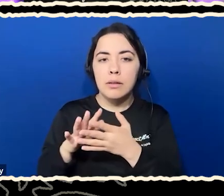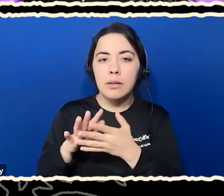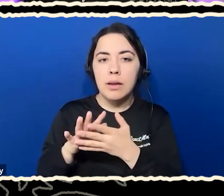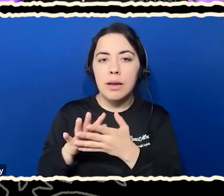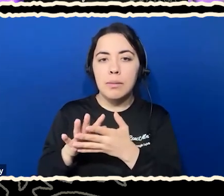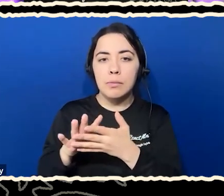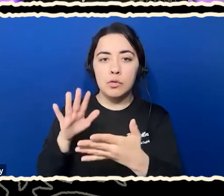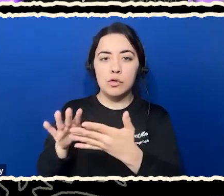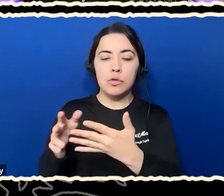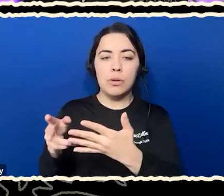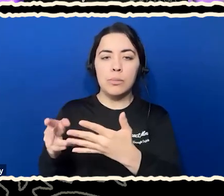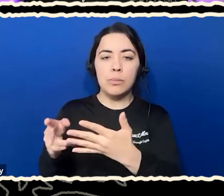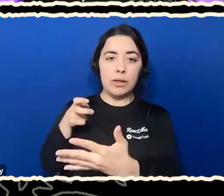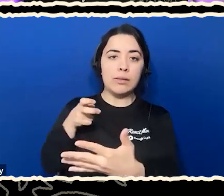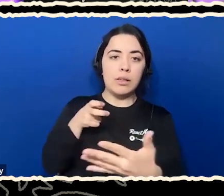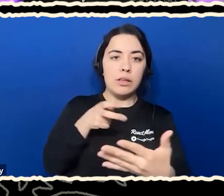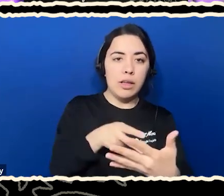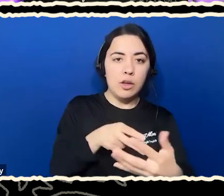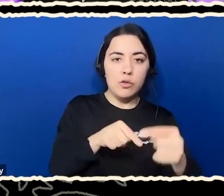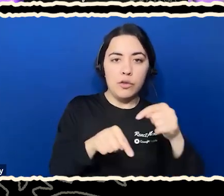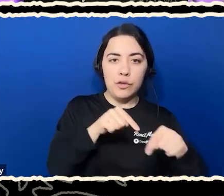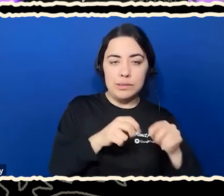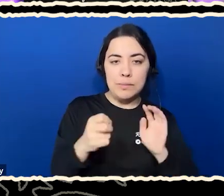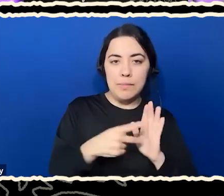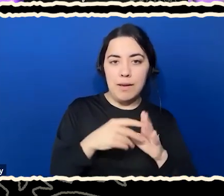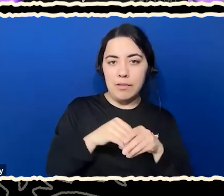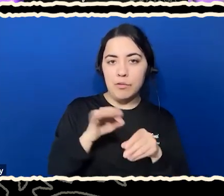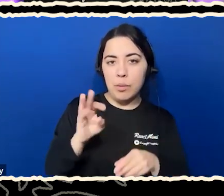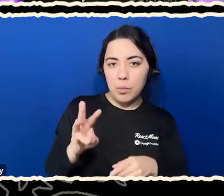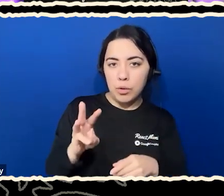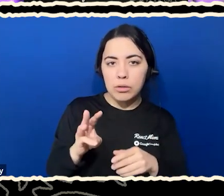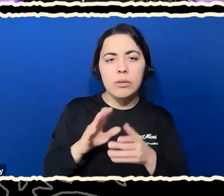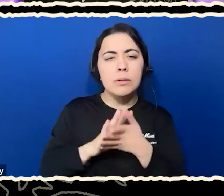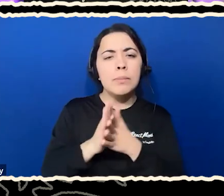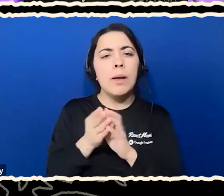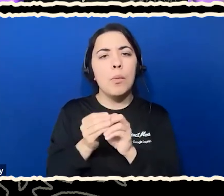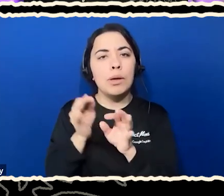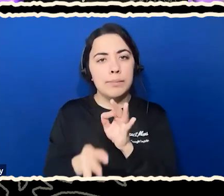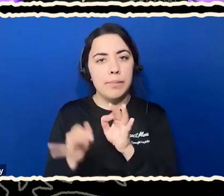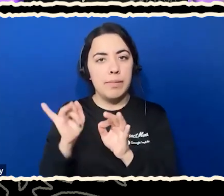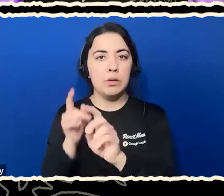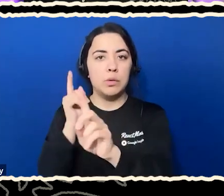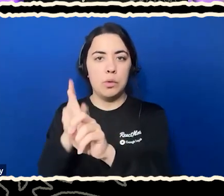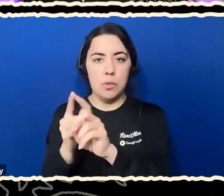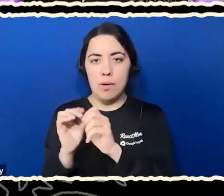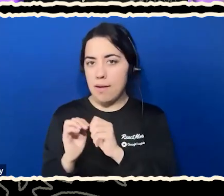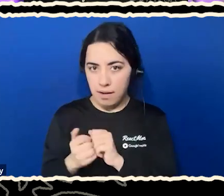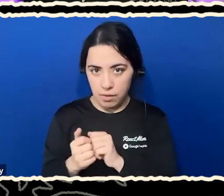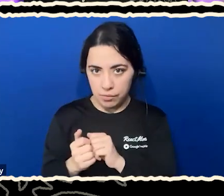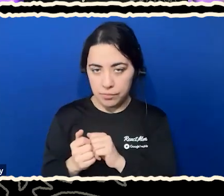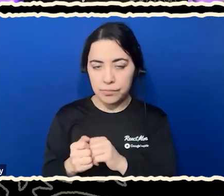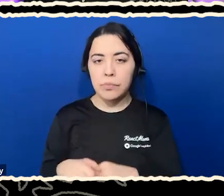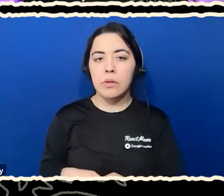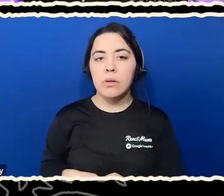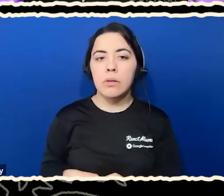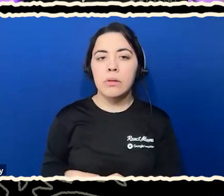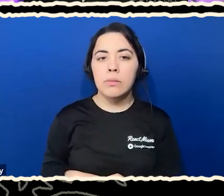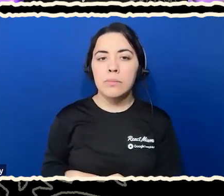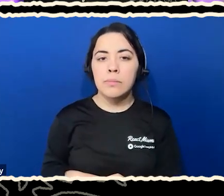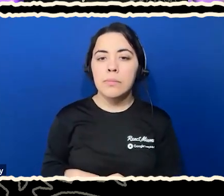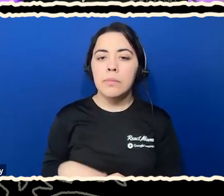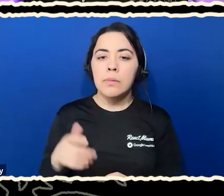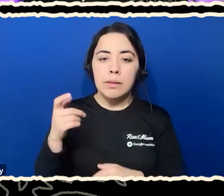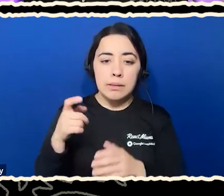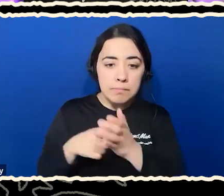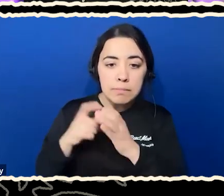into the framework. And that's when I figured, OK, I want to make this simpler. How can I do that? And the protocol under the hood still needs both files, both